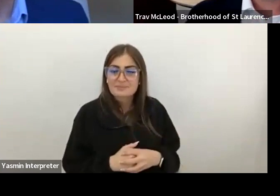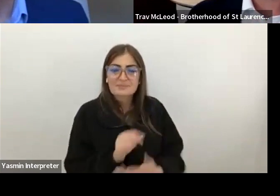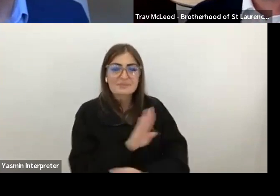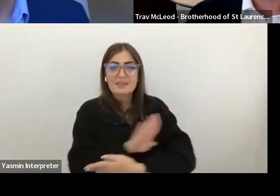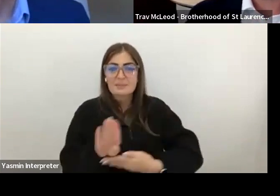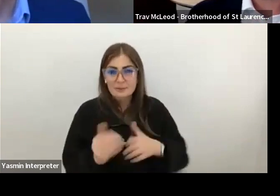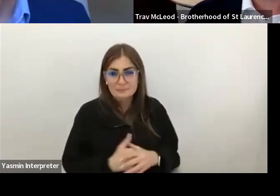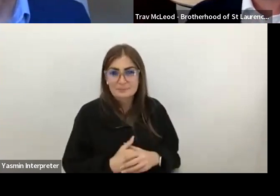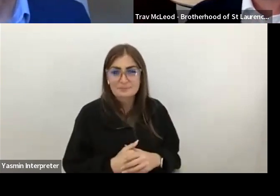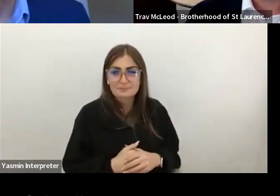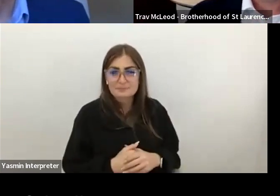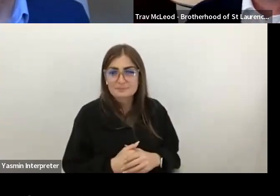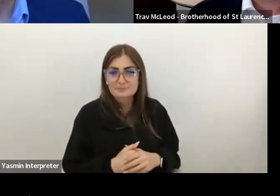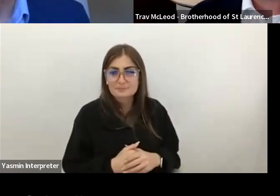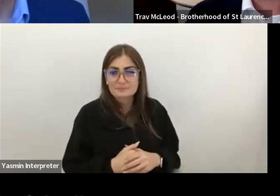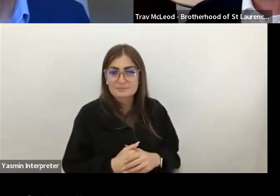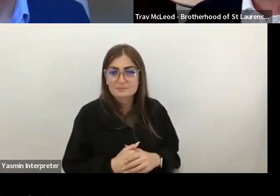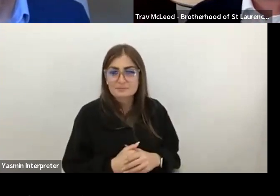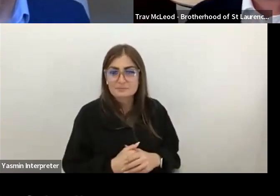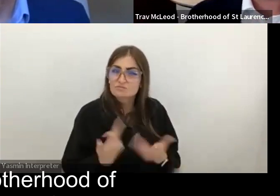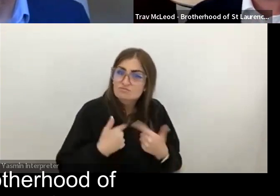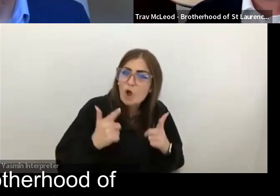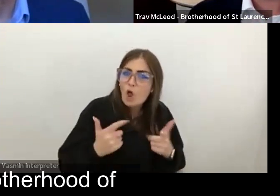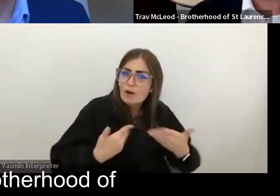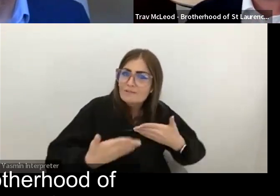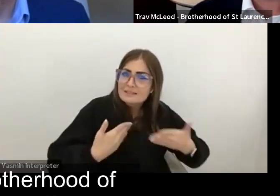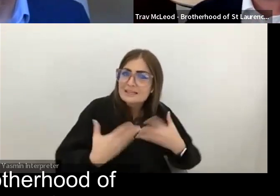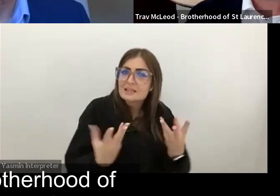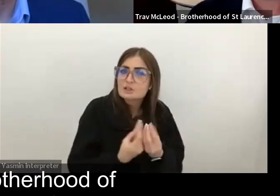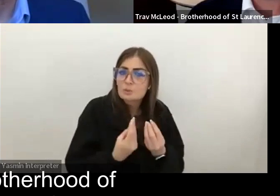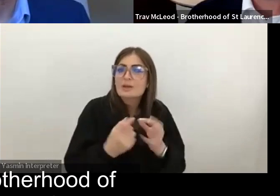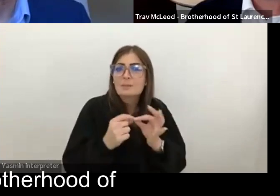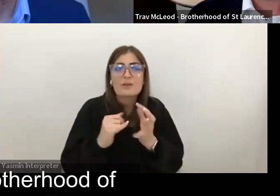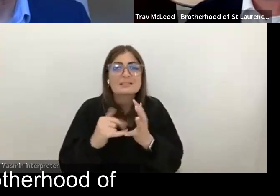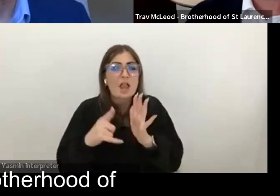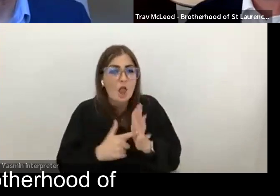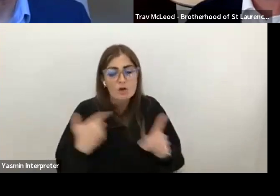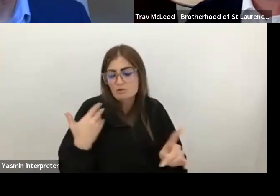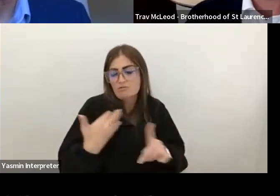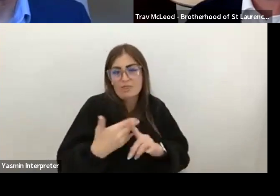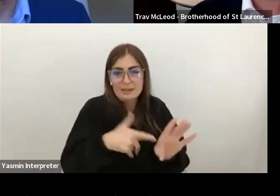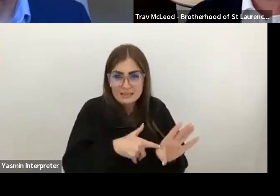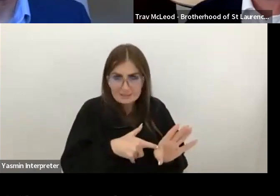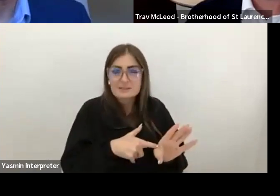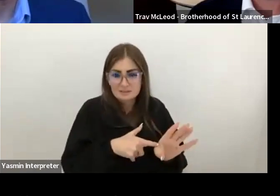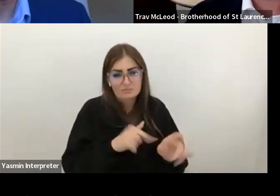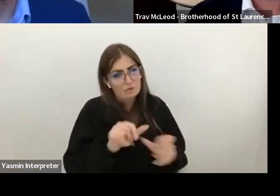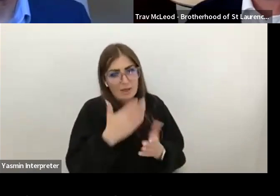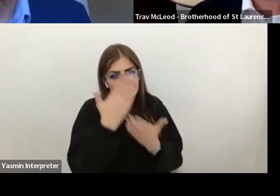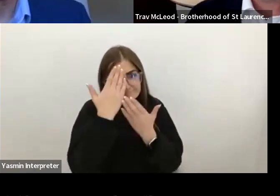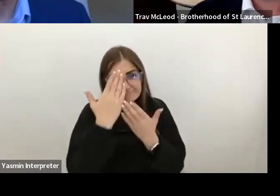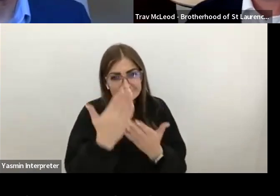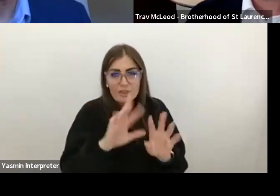panel. I've had a lot of dealings with the Brotherhood of St Laurence over the years and greatly respect